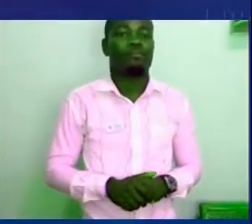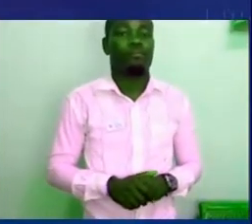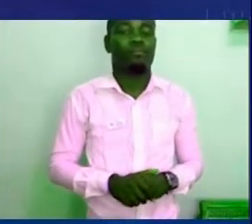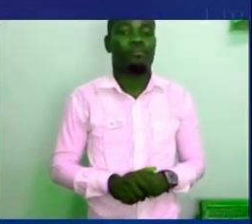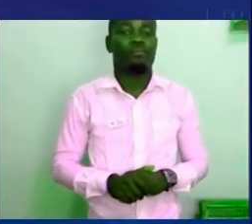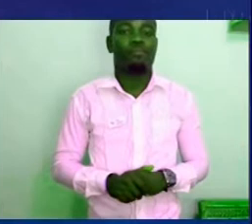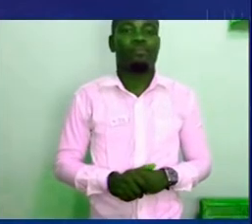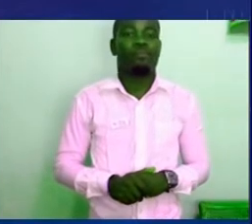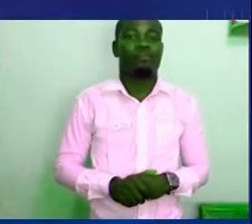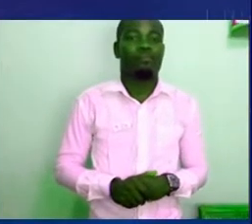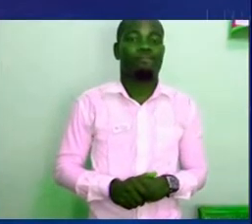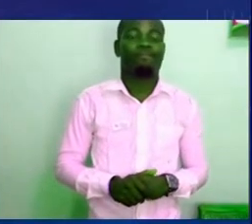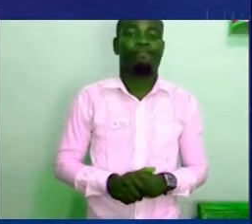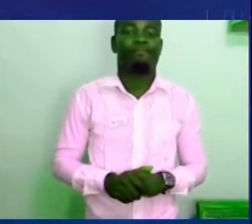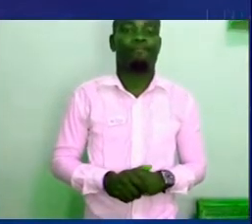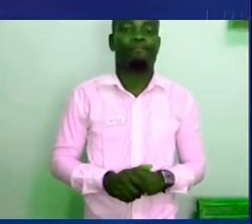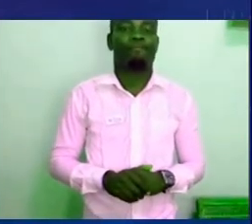exercises.